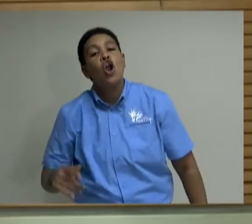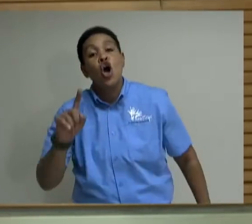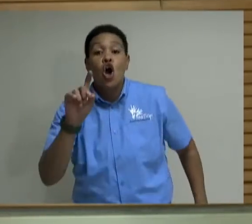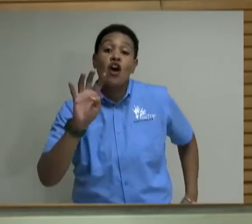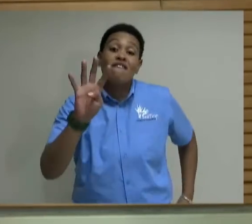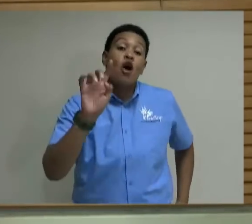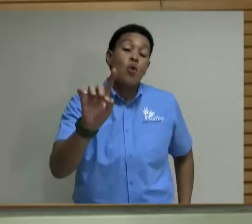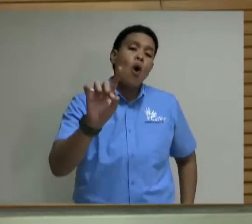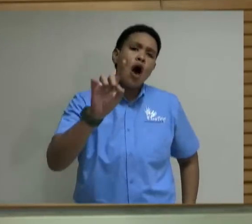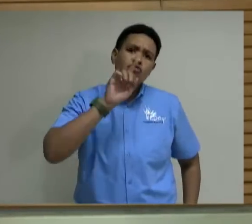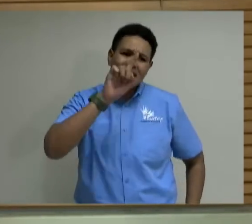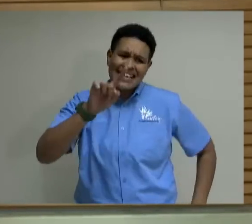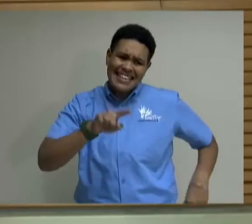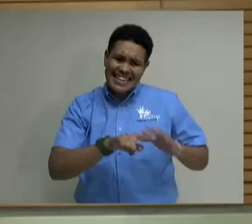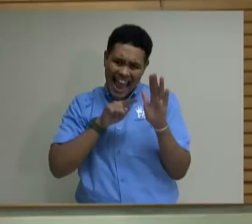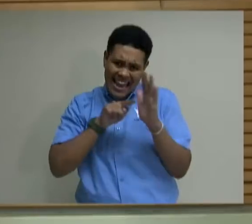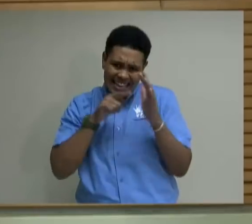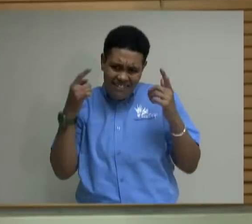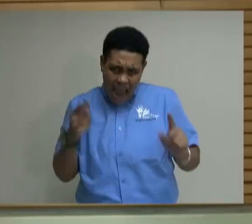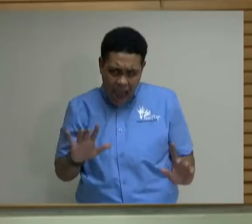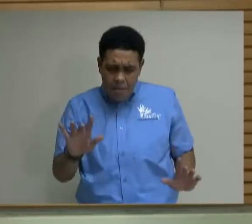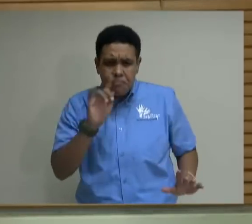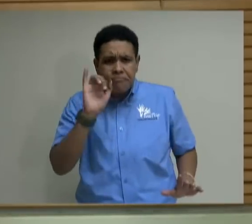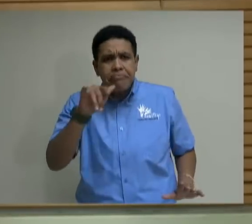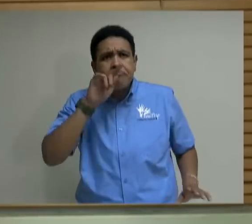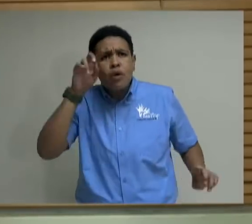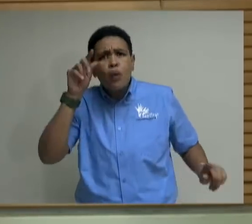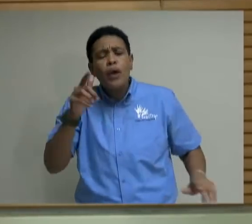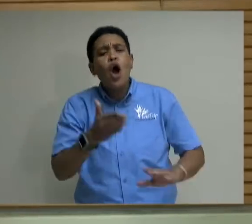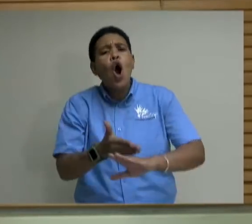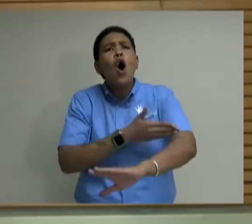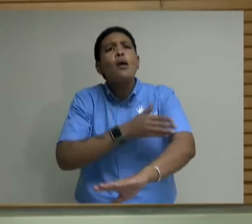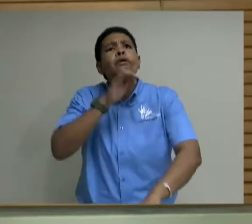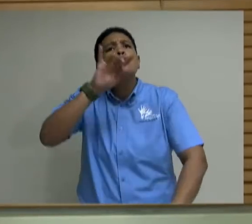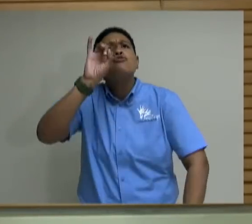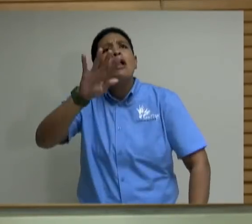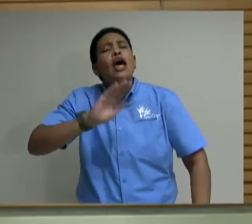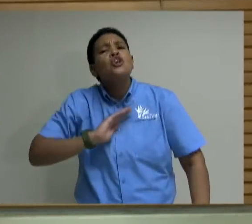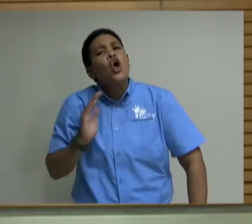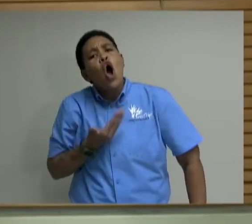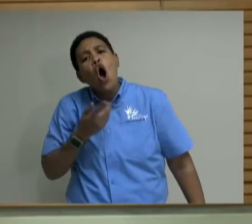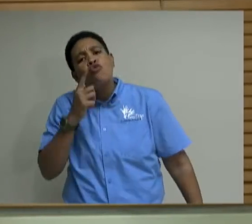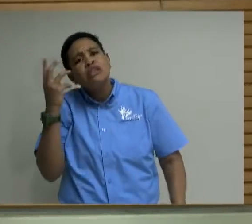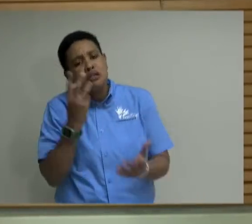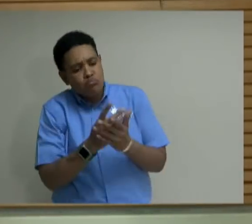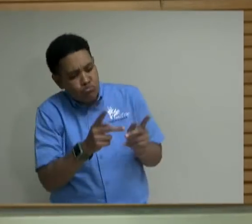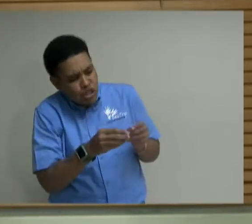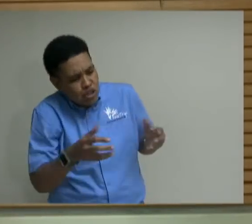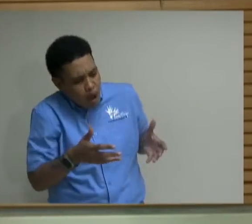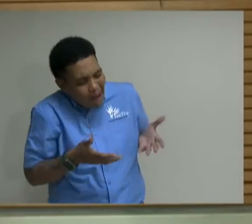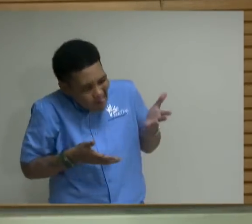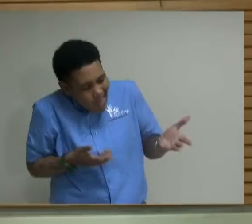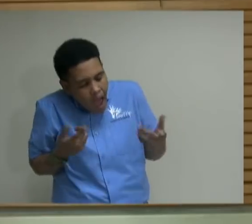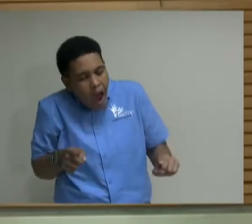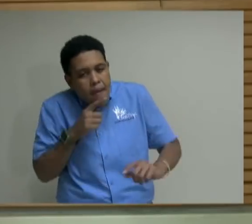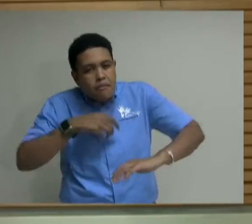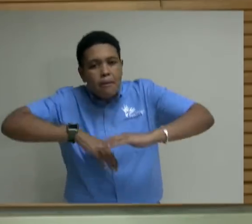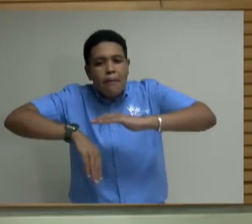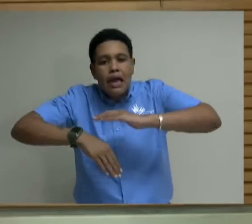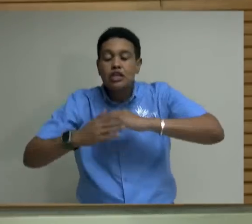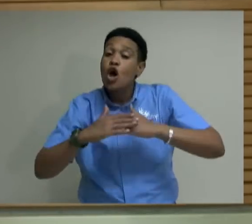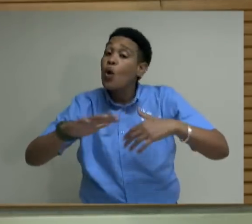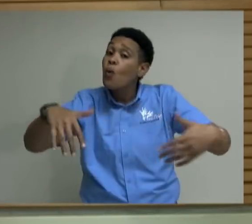141 negative. So that's a quick update on our prison population based on